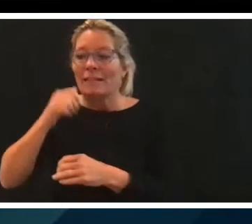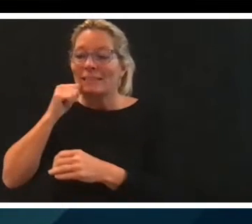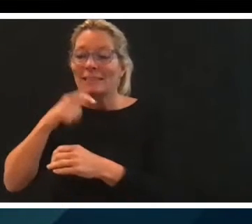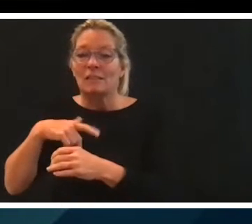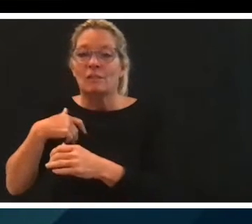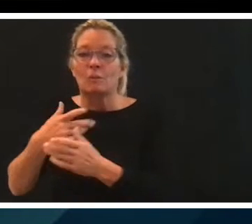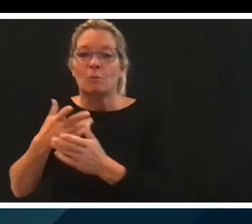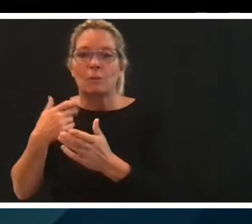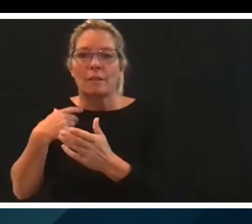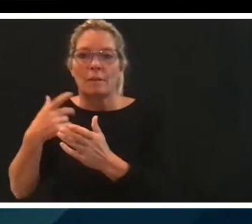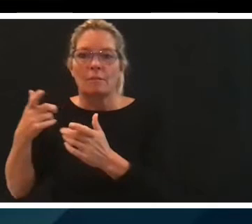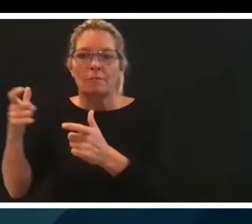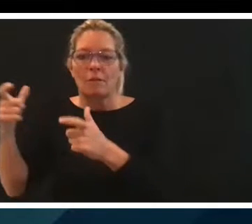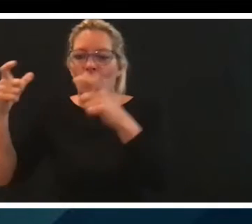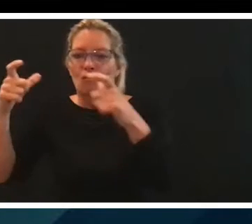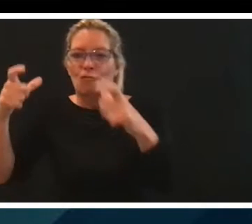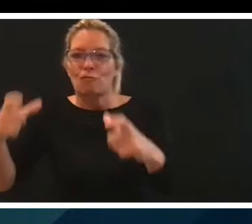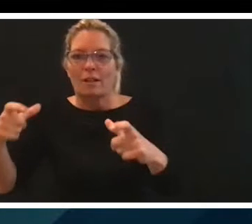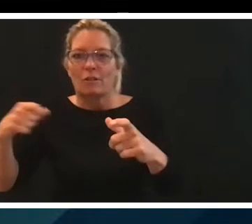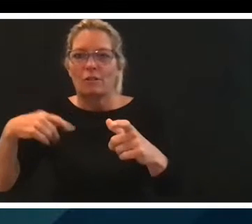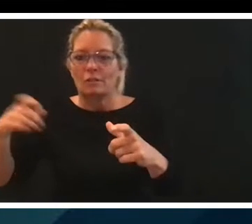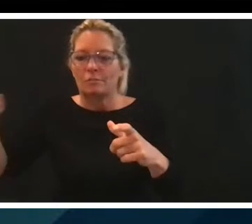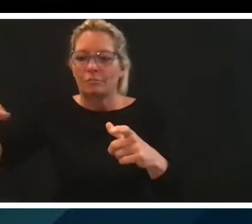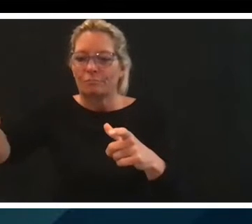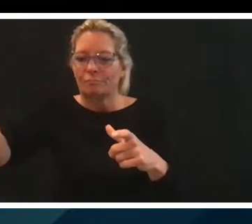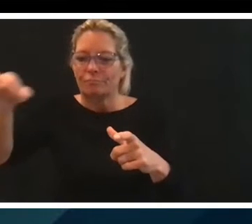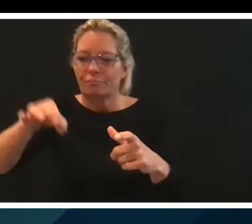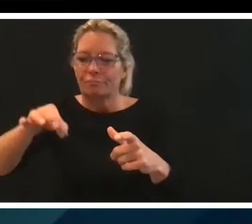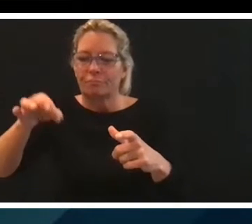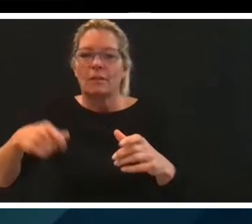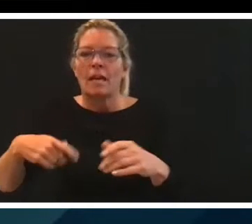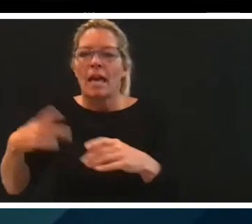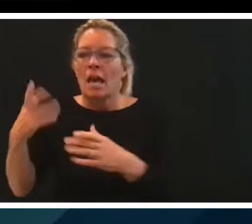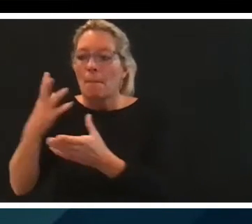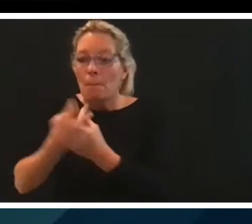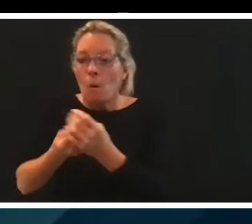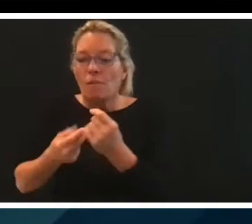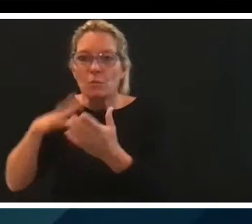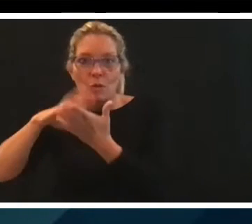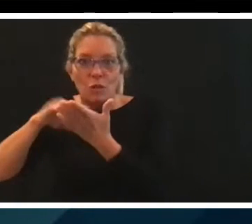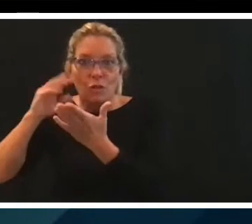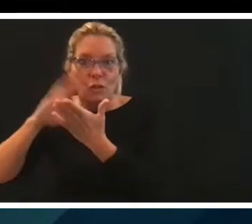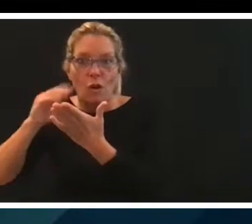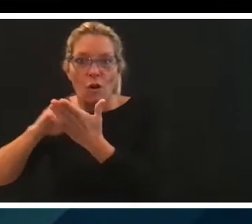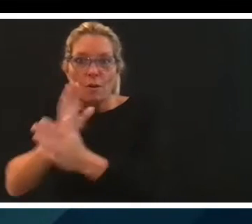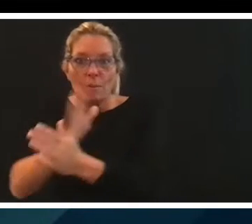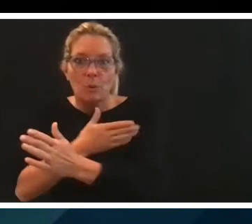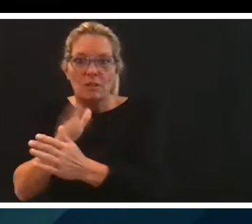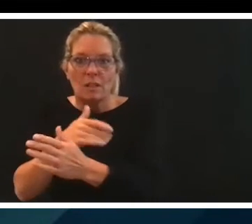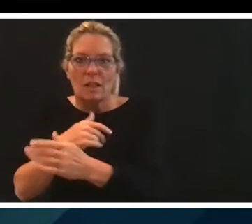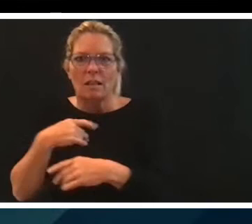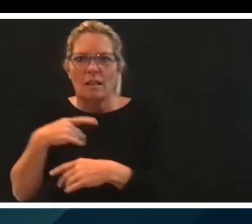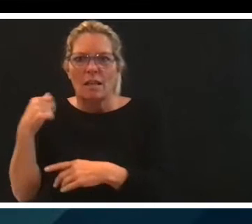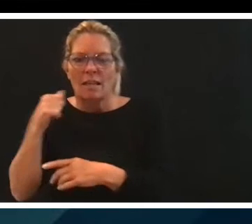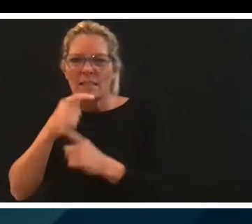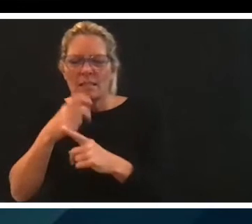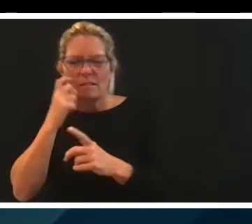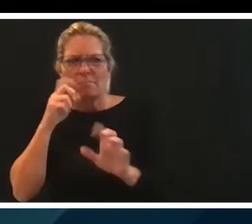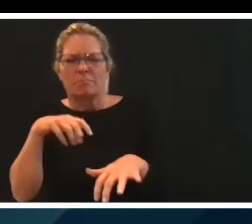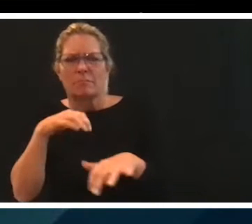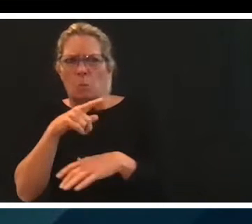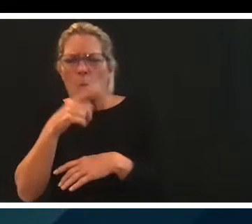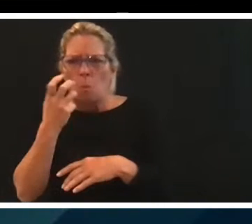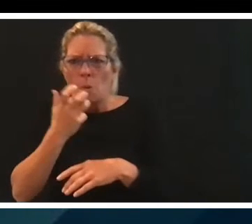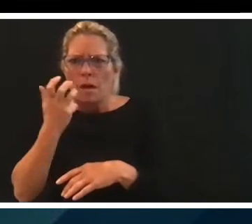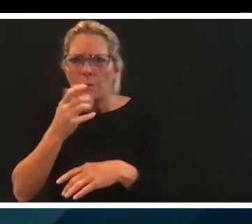home and we would play to them. We would both learn them, and she couldn't believe how quick I could figure things out. And that's